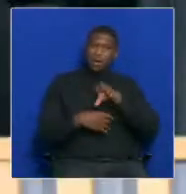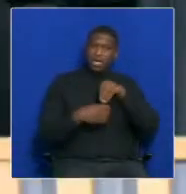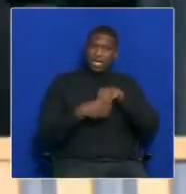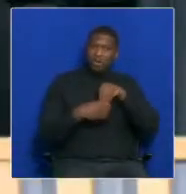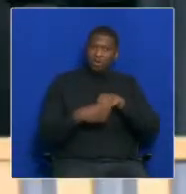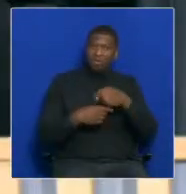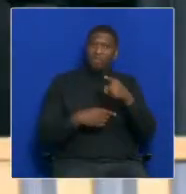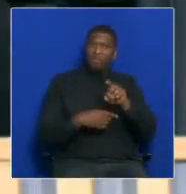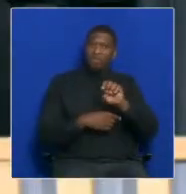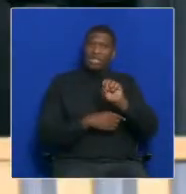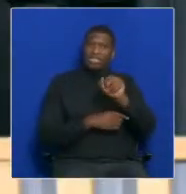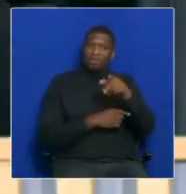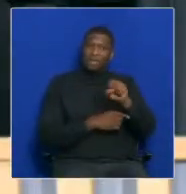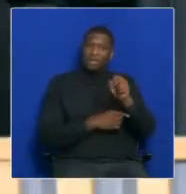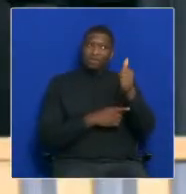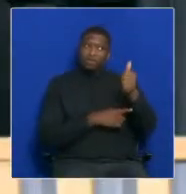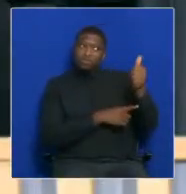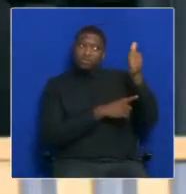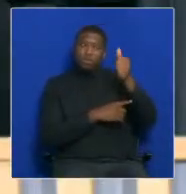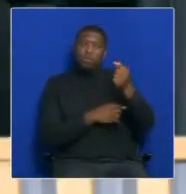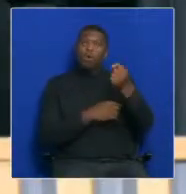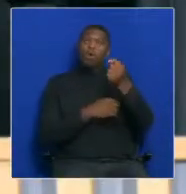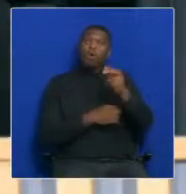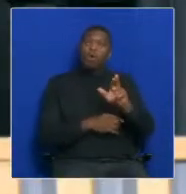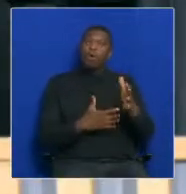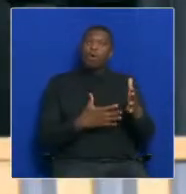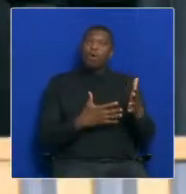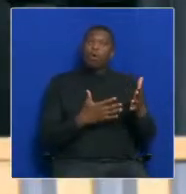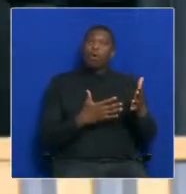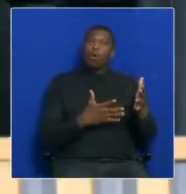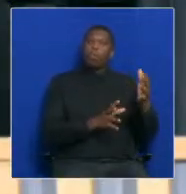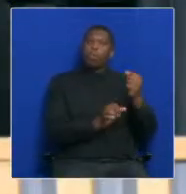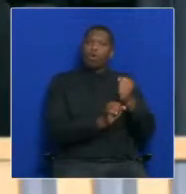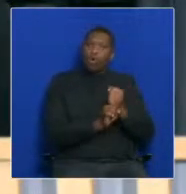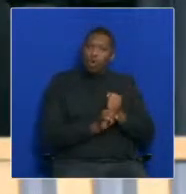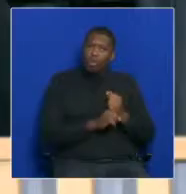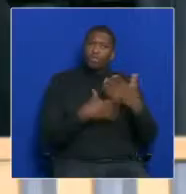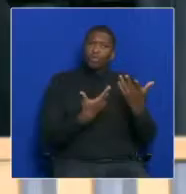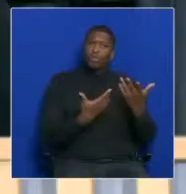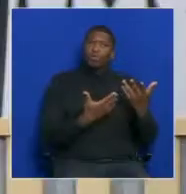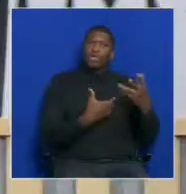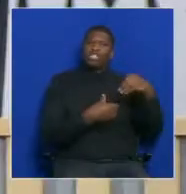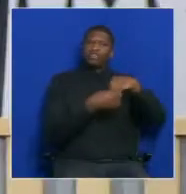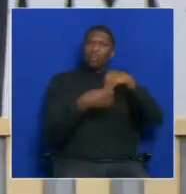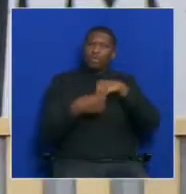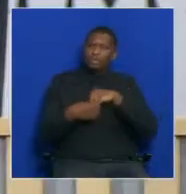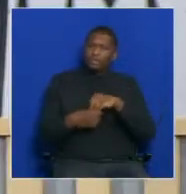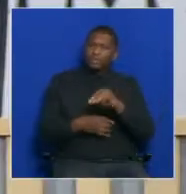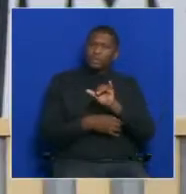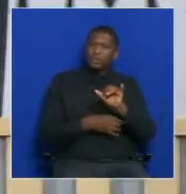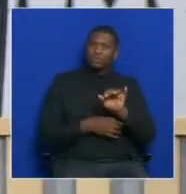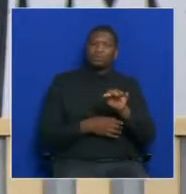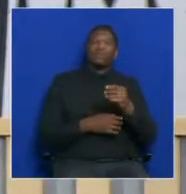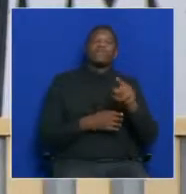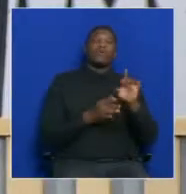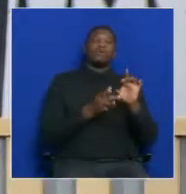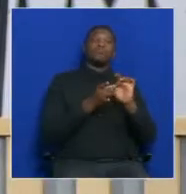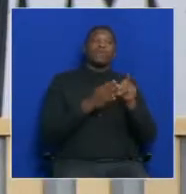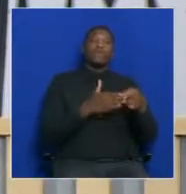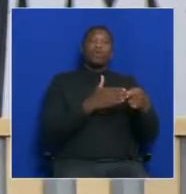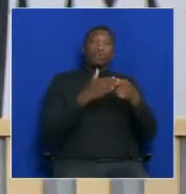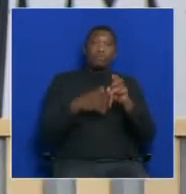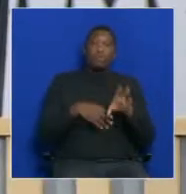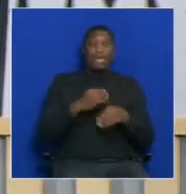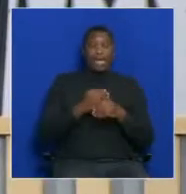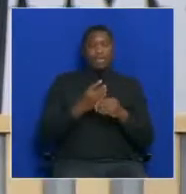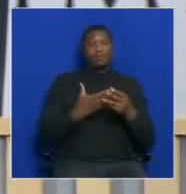general, or it has to do with procurement relating to installation of blue lights? It has to do with procurement and installation of blue lights for